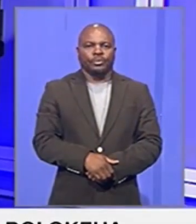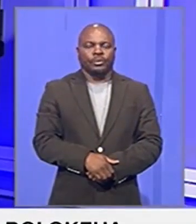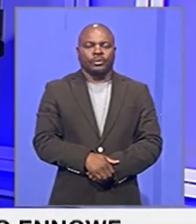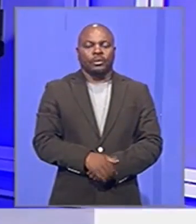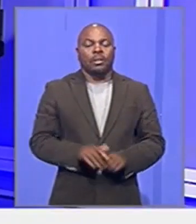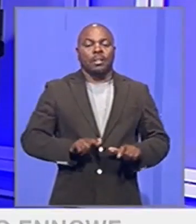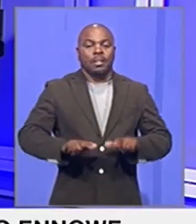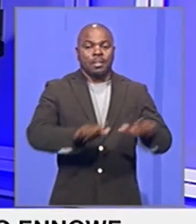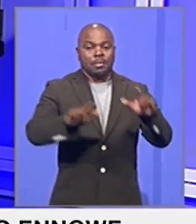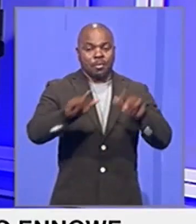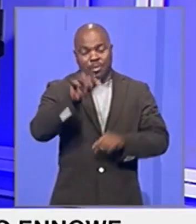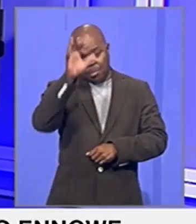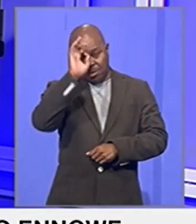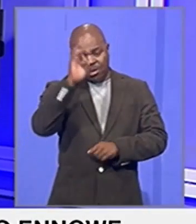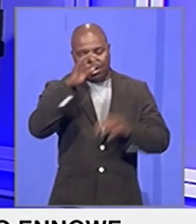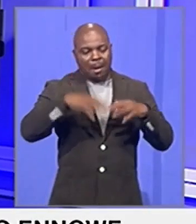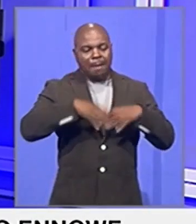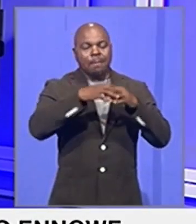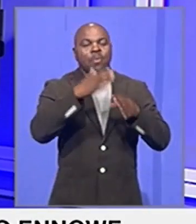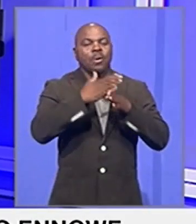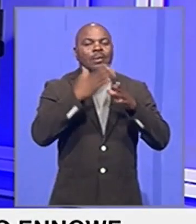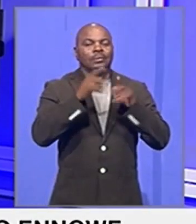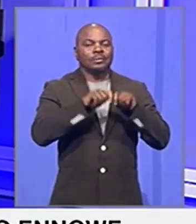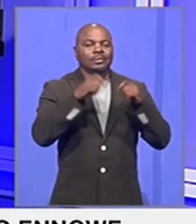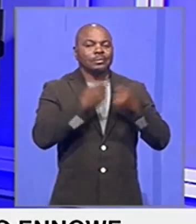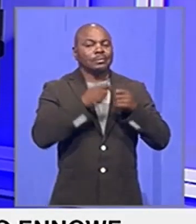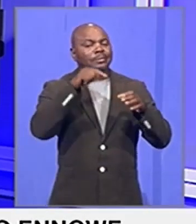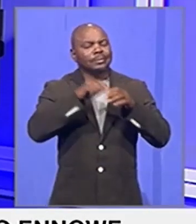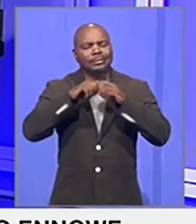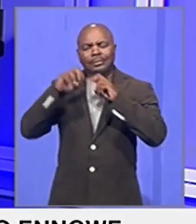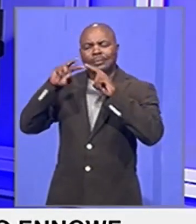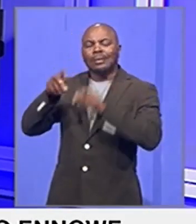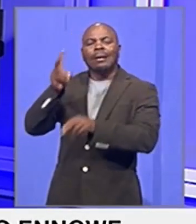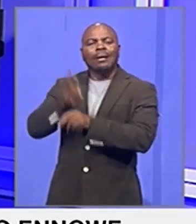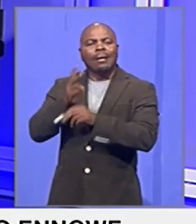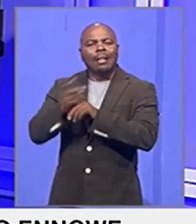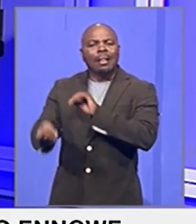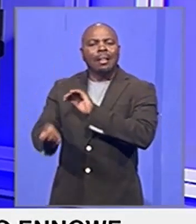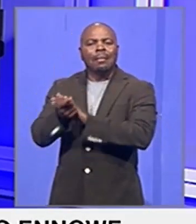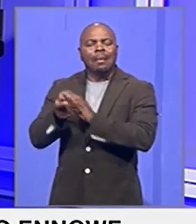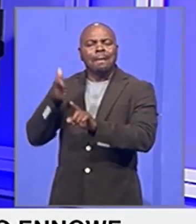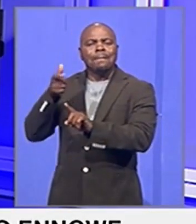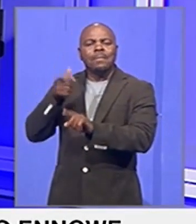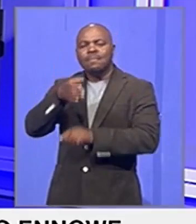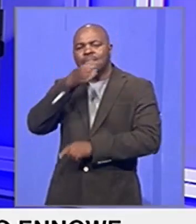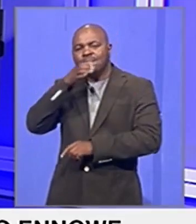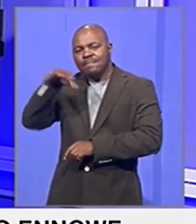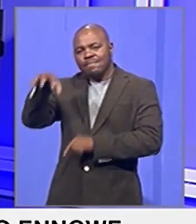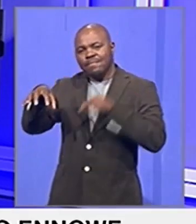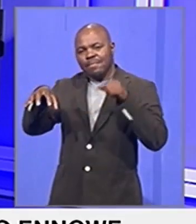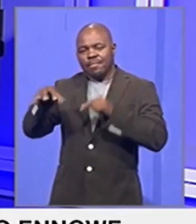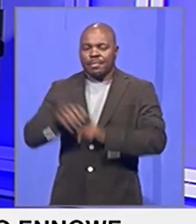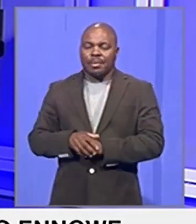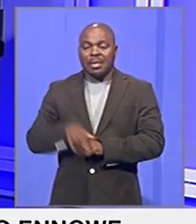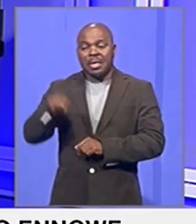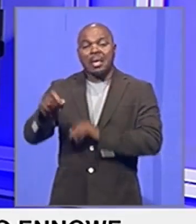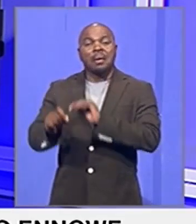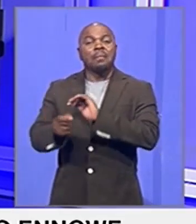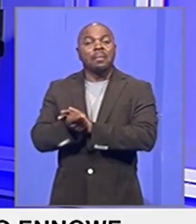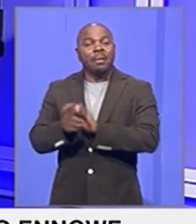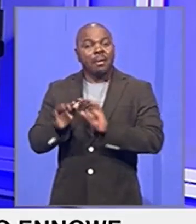Sepolesa sa Limpopo se theile sehlopha sa tshebetso bakeng sa ho fuputsa ketsalo e nngwe hape ya ho thunya thaveneng. Sena se latela ketsalo e ho